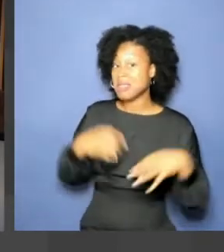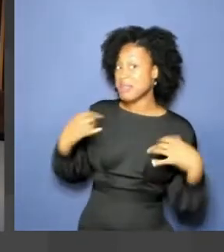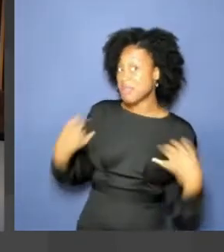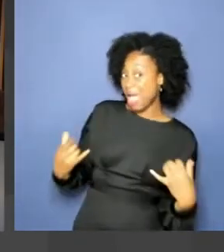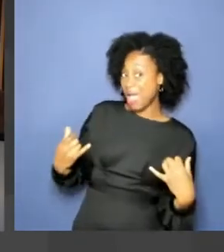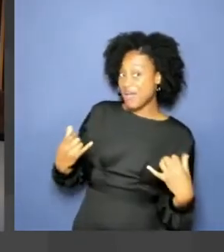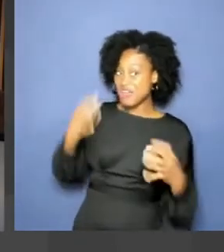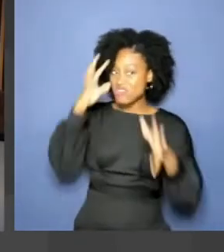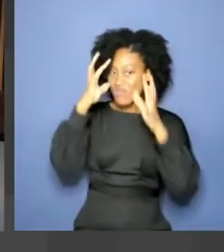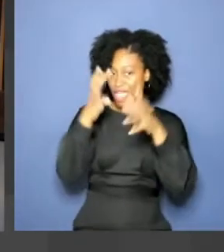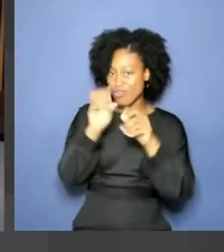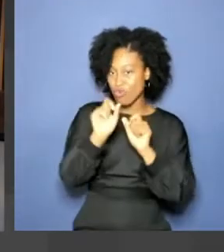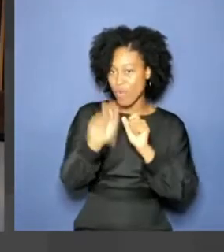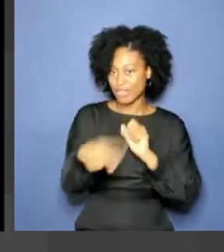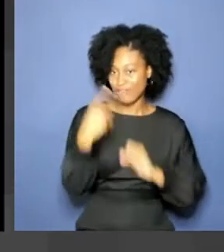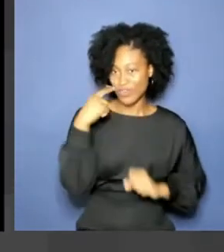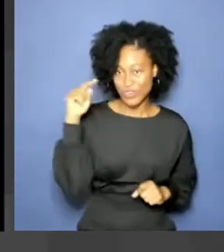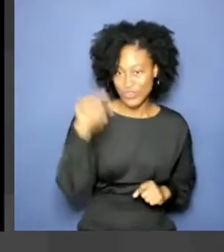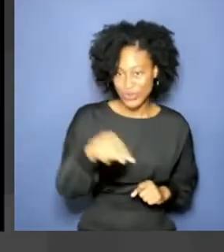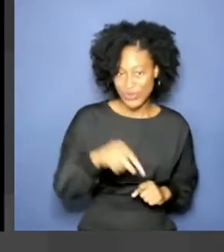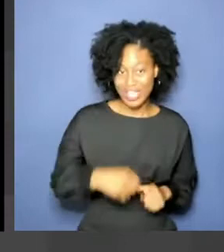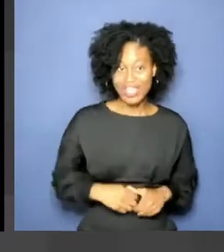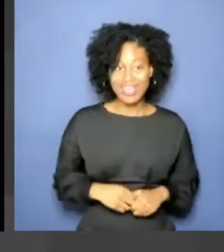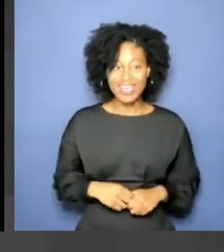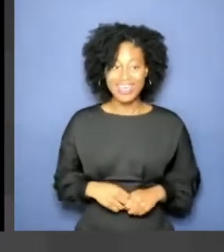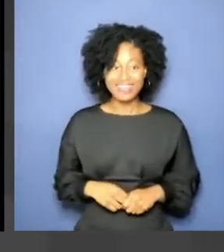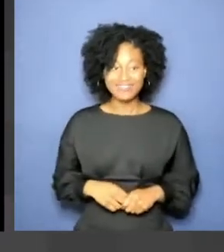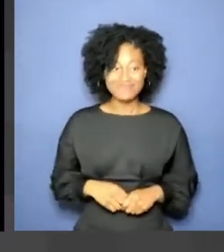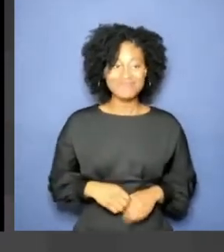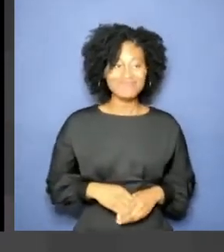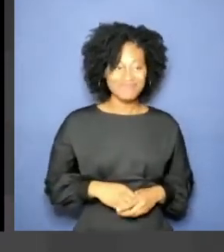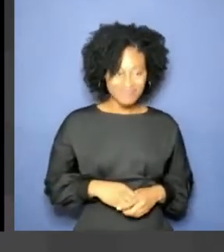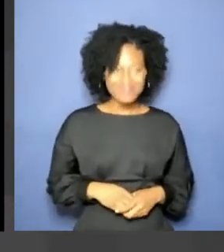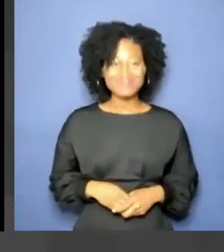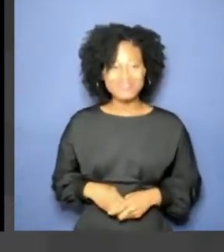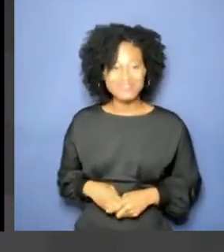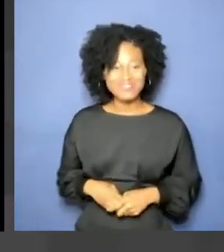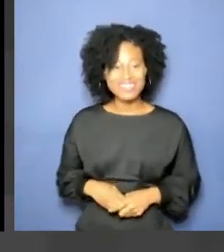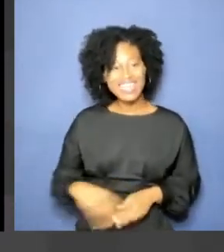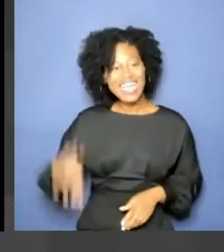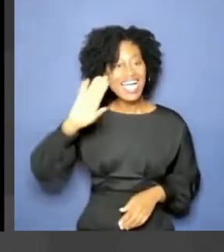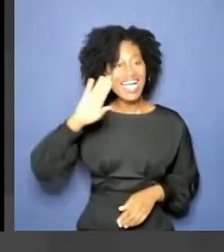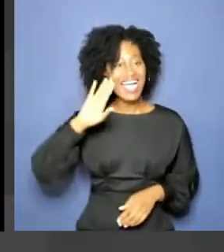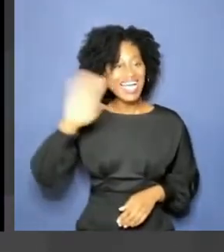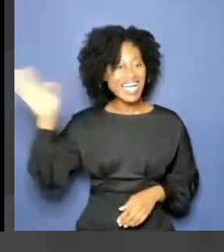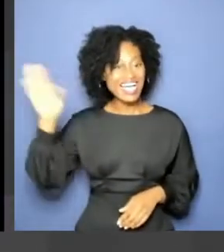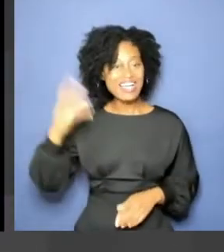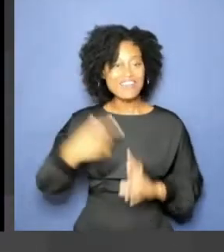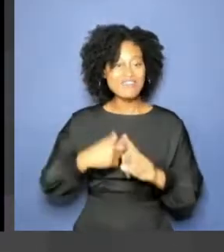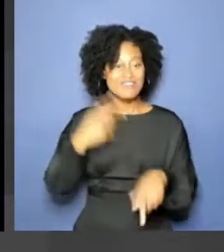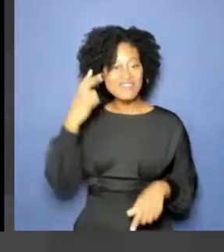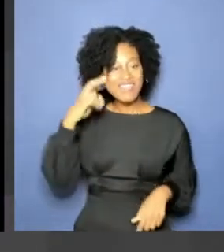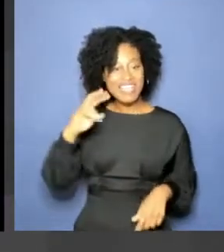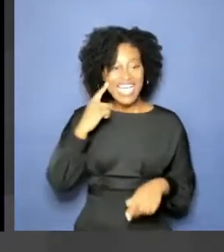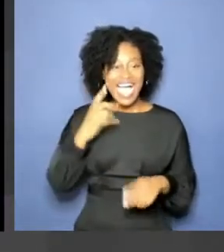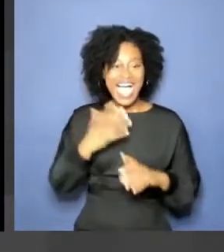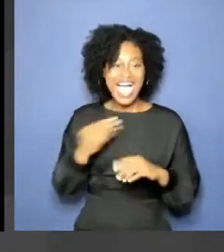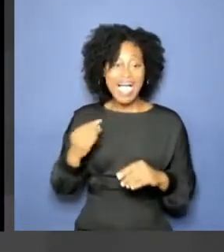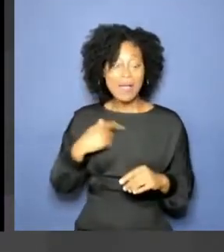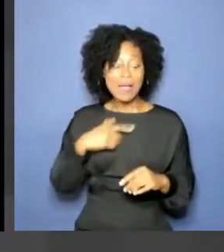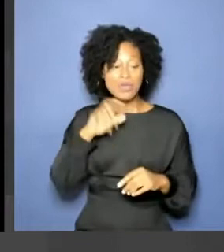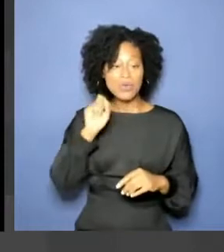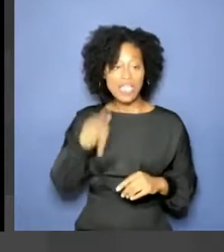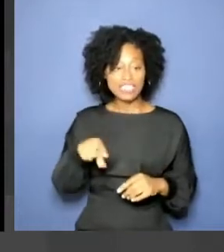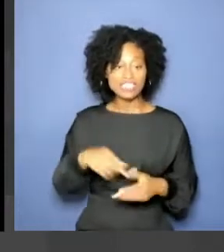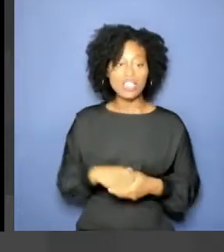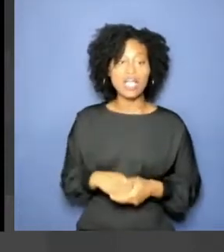question for you. Hola, soy el 997 de México y tengo unas preguntas para ustedes. Primera pregunta, ¿cómo